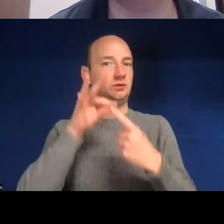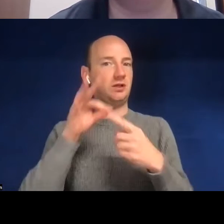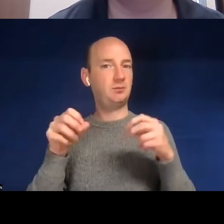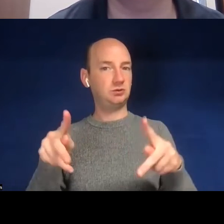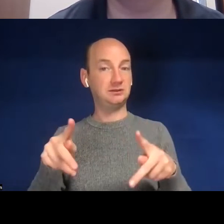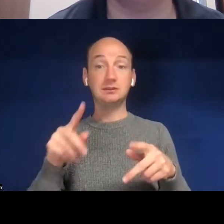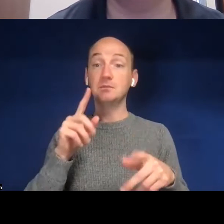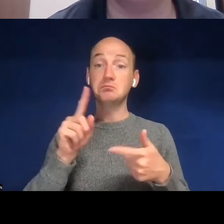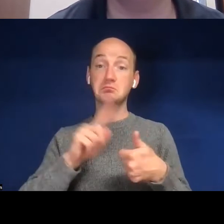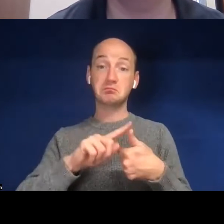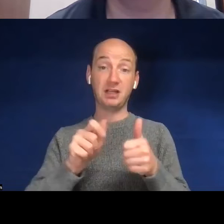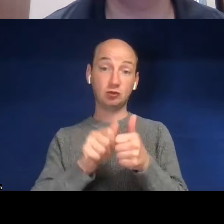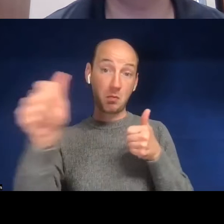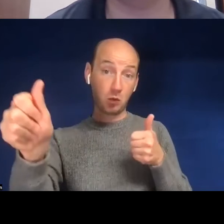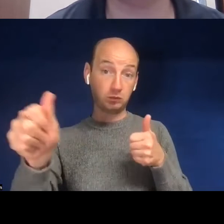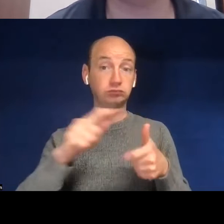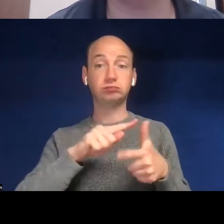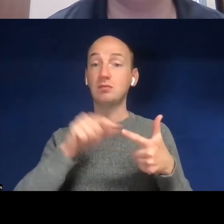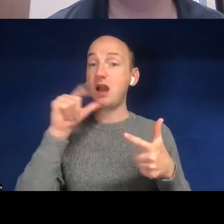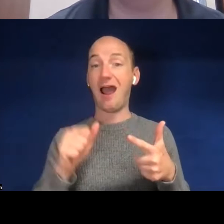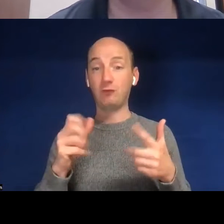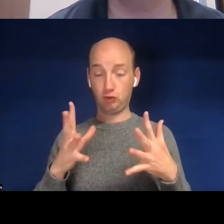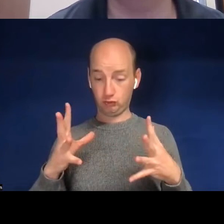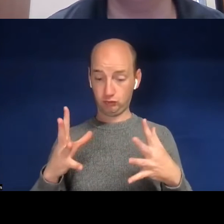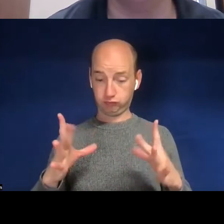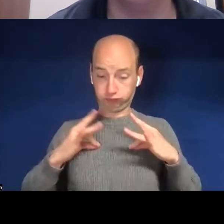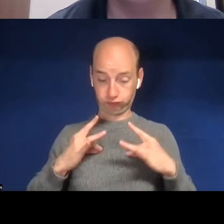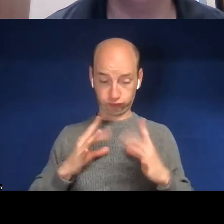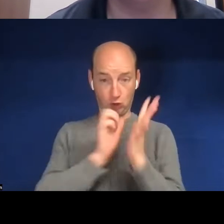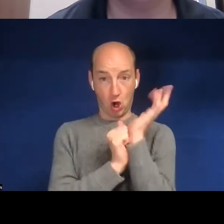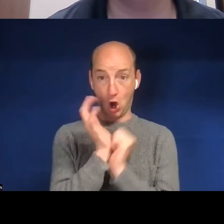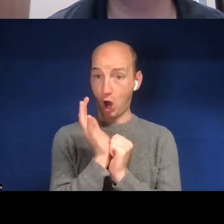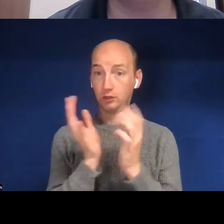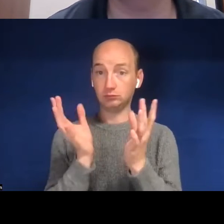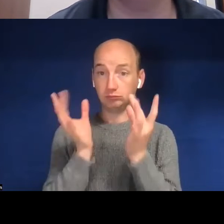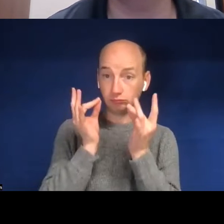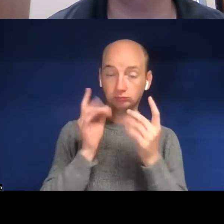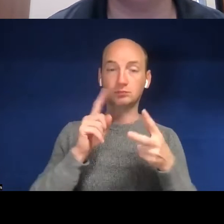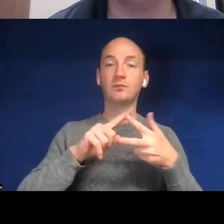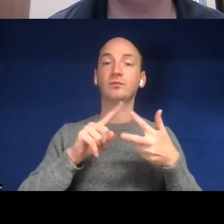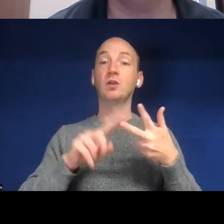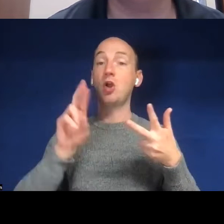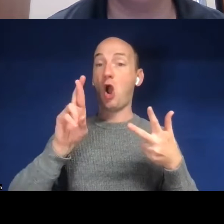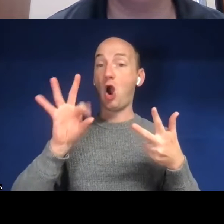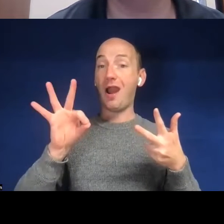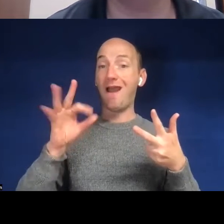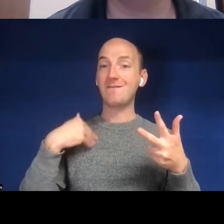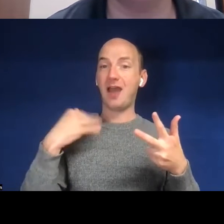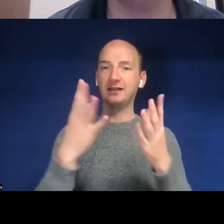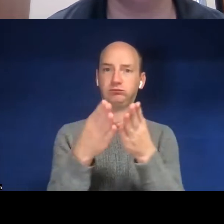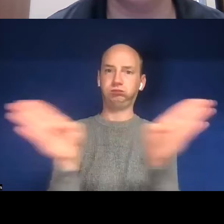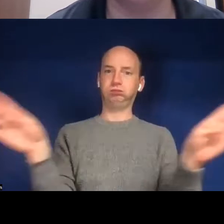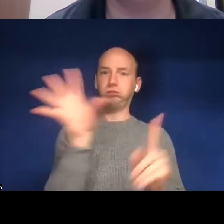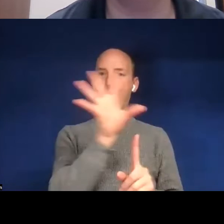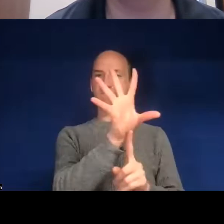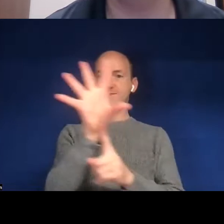It can be embedded in the environment. It has a wide field of view, so you're not really restricted in terms of